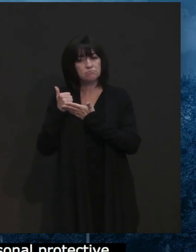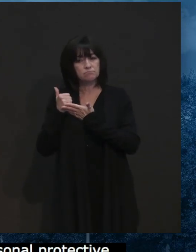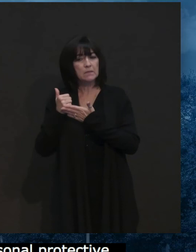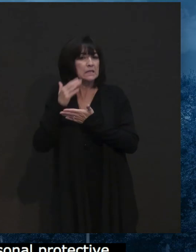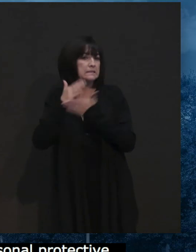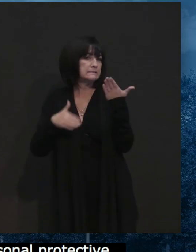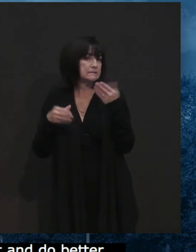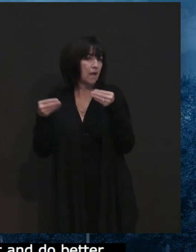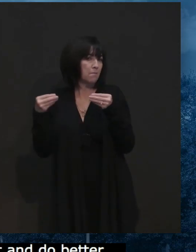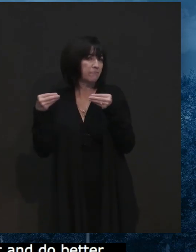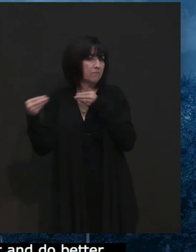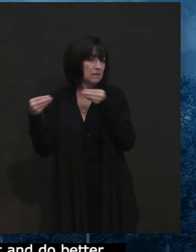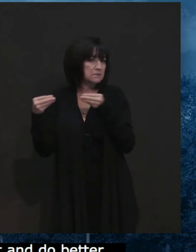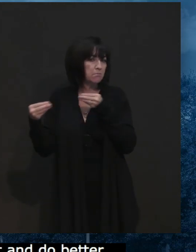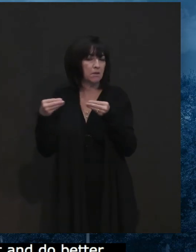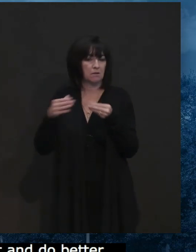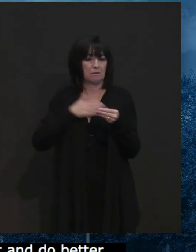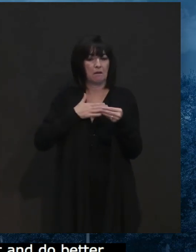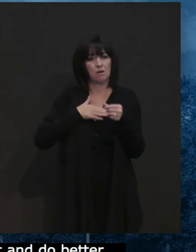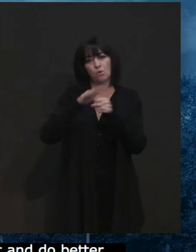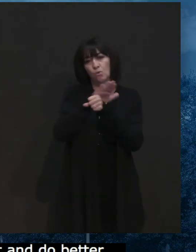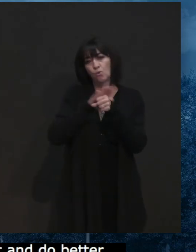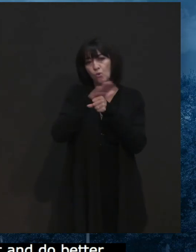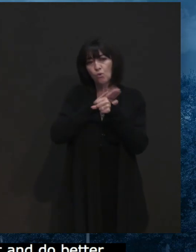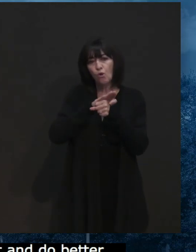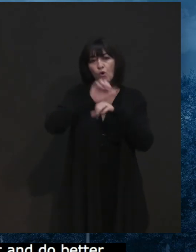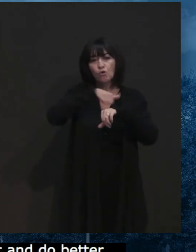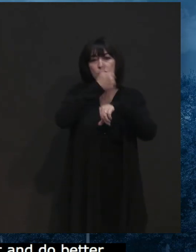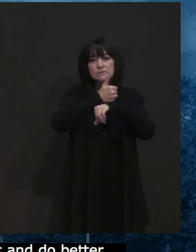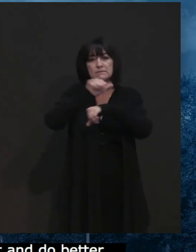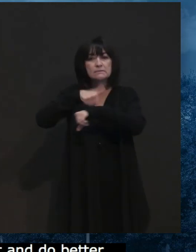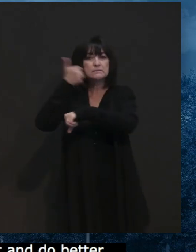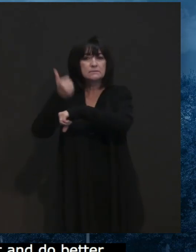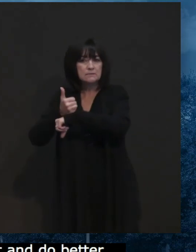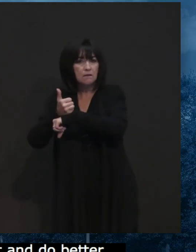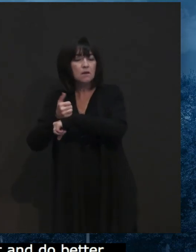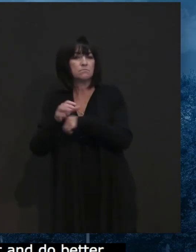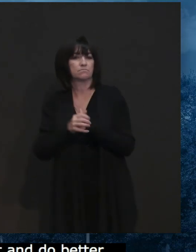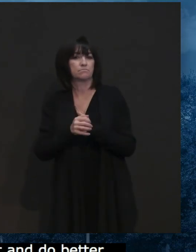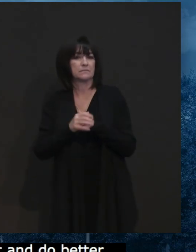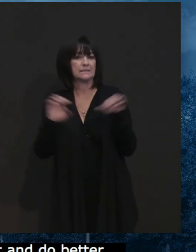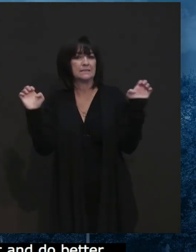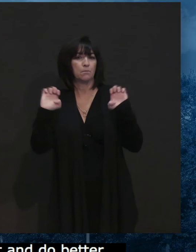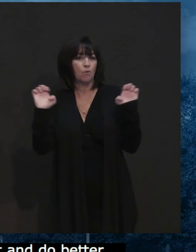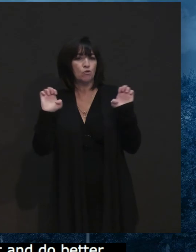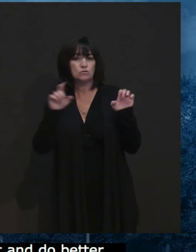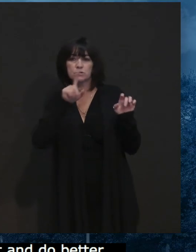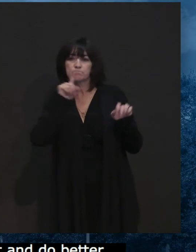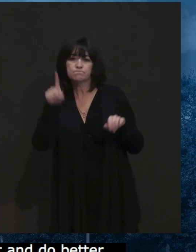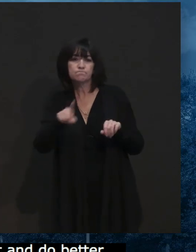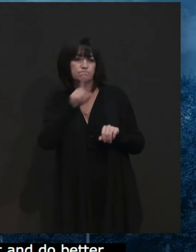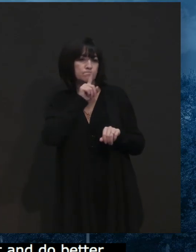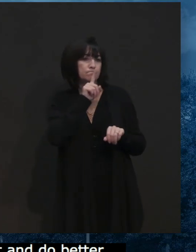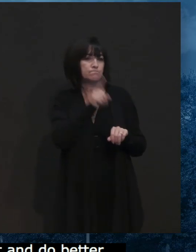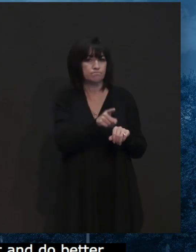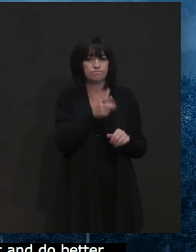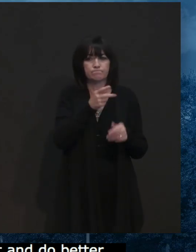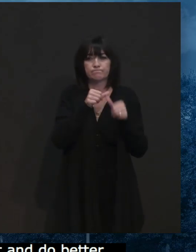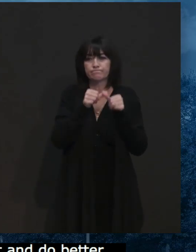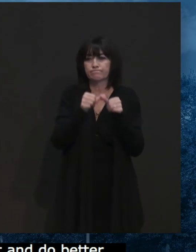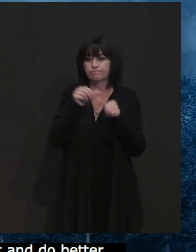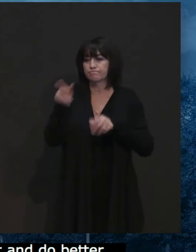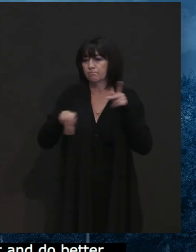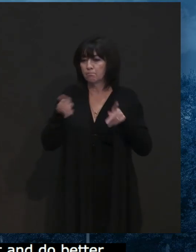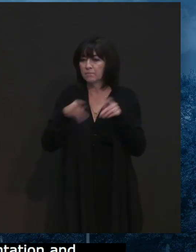flexibility at the local level with respect to the implementation of emergency orders, and expect that that'll be part of it, but kind of a